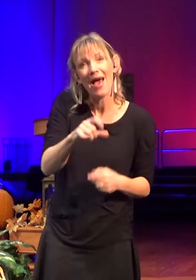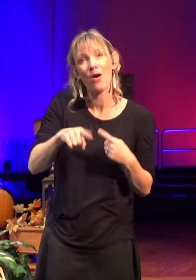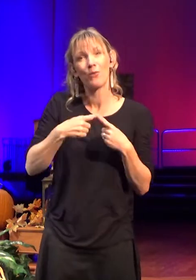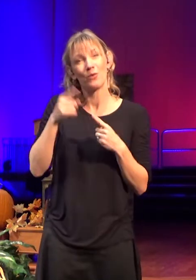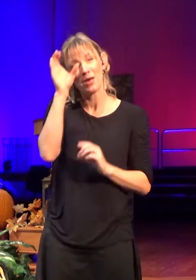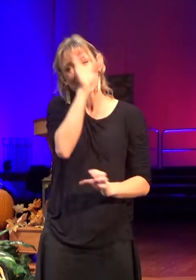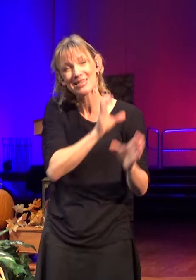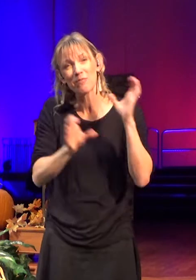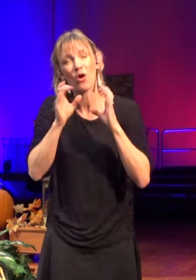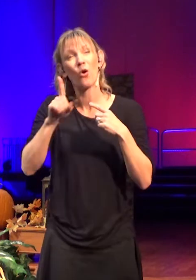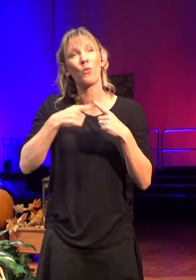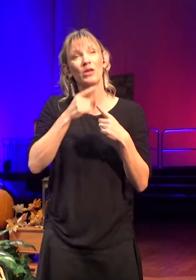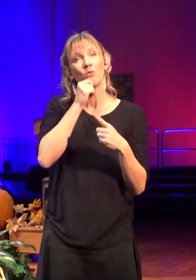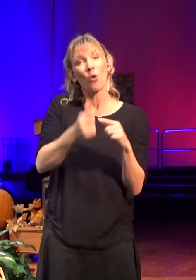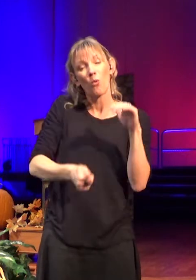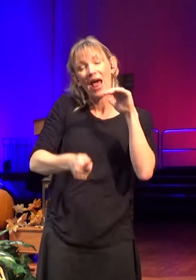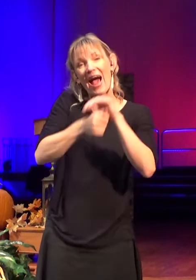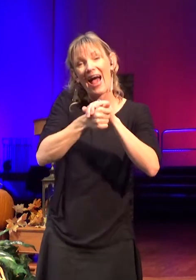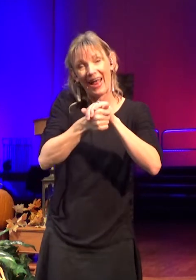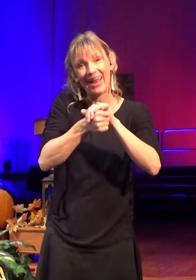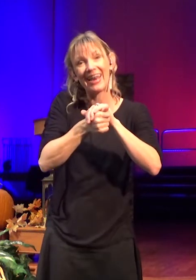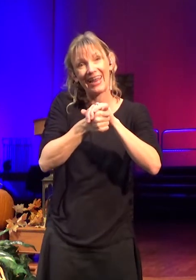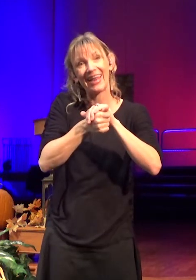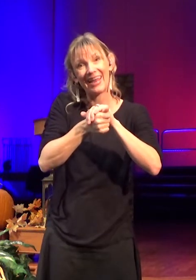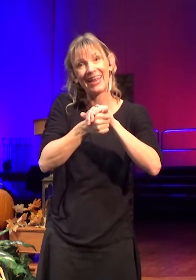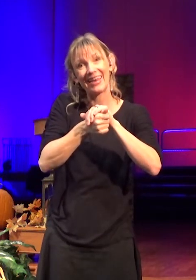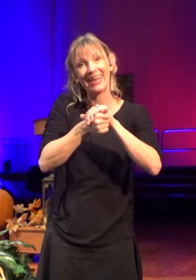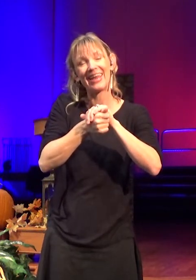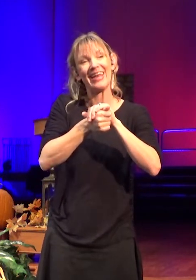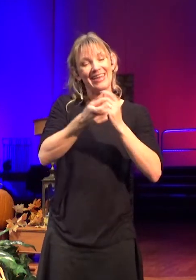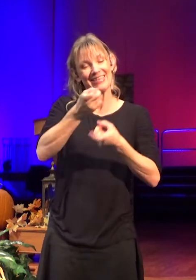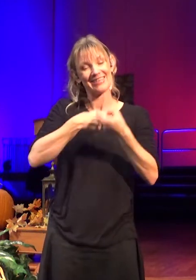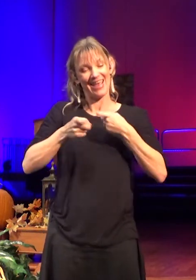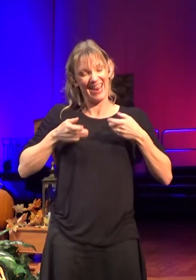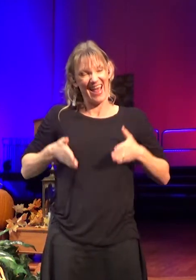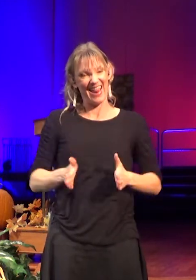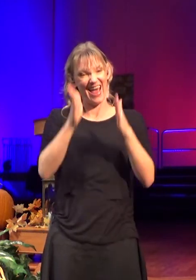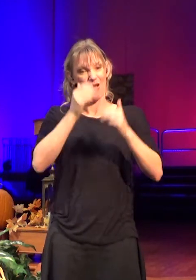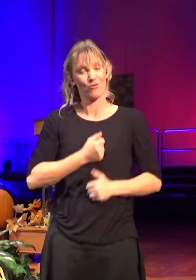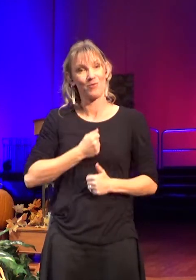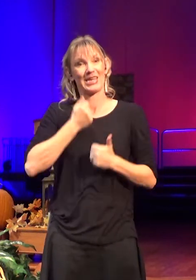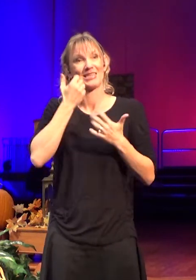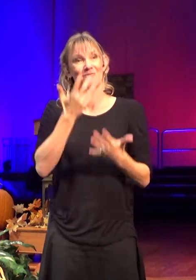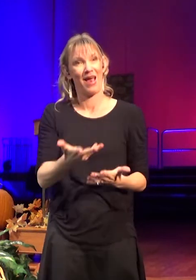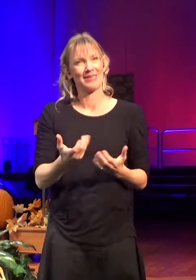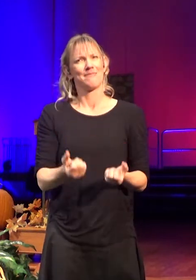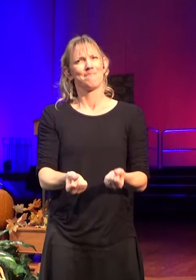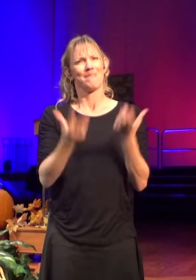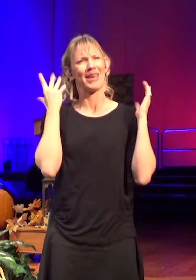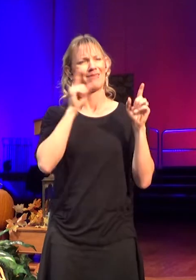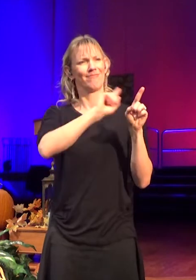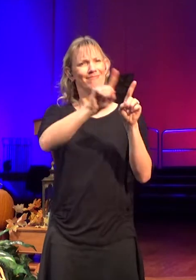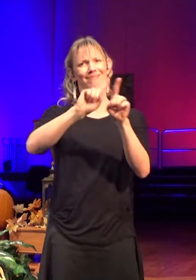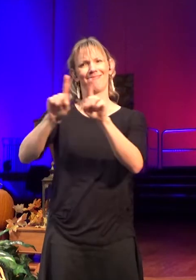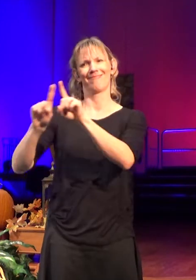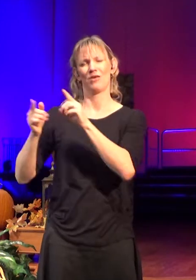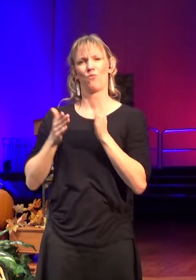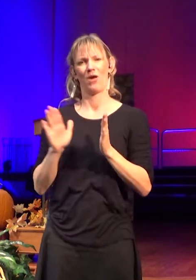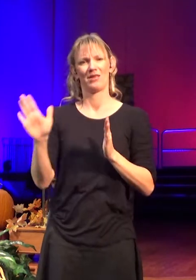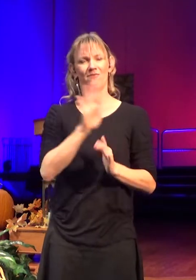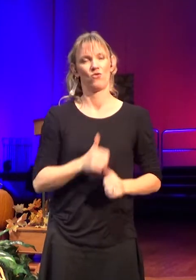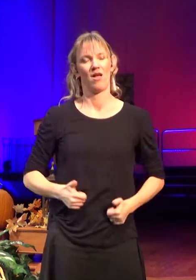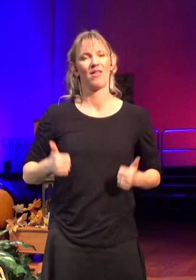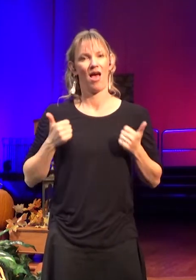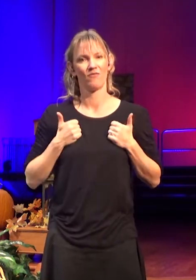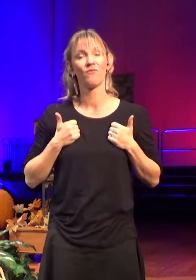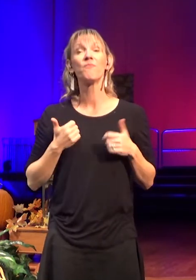you live from it, when you explore it, when you don't hide it under the bushel, but allow it to express in so many different